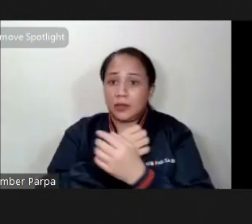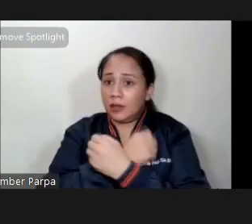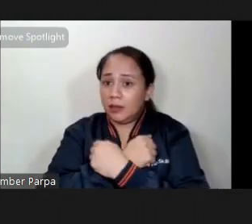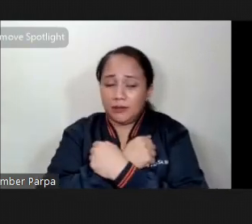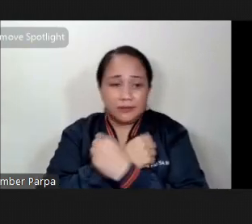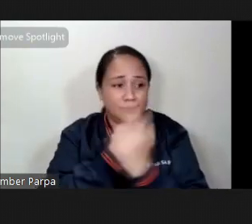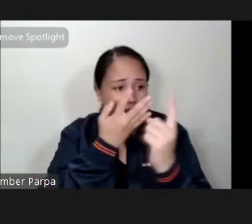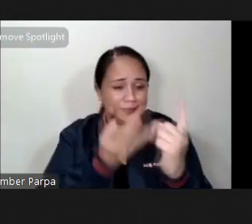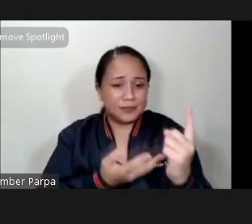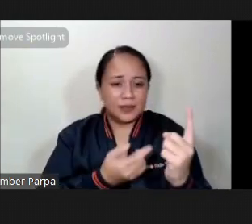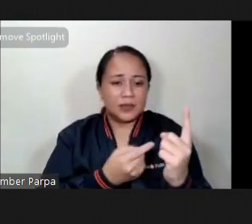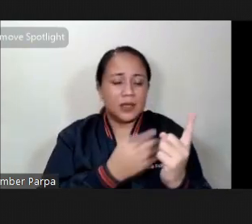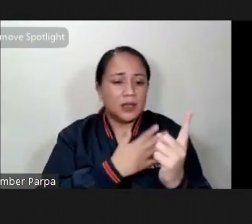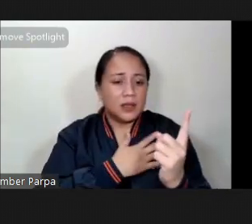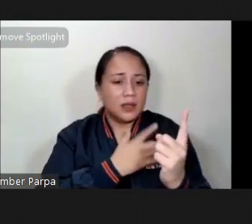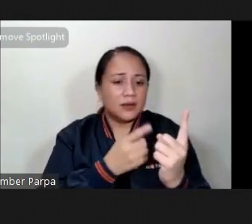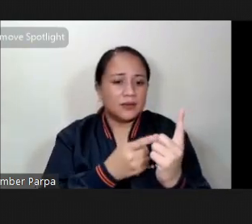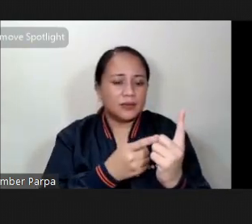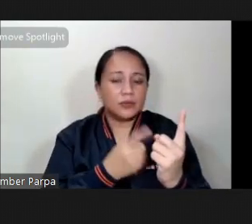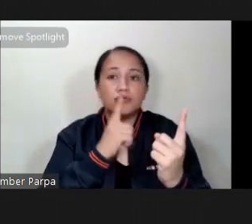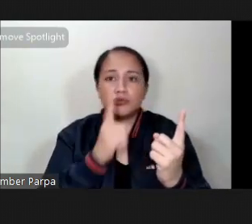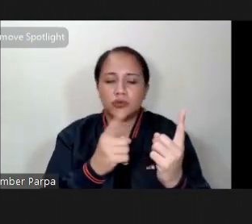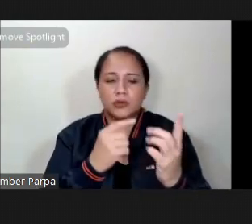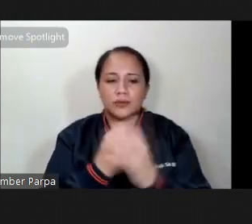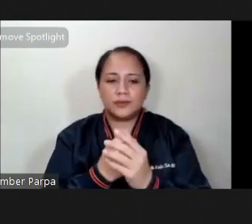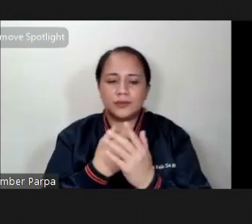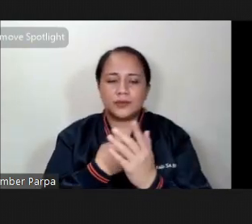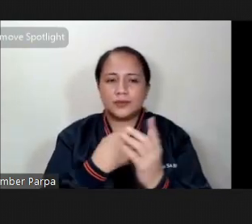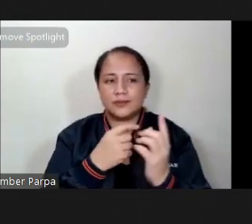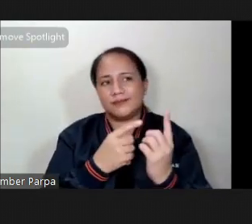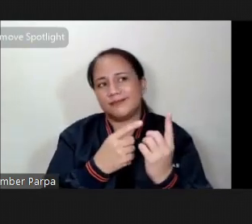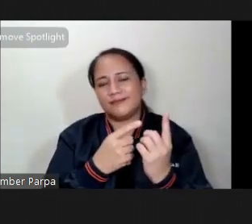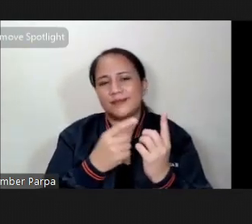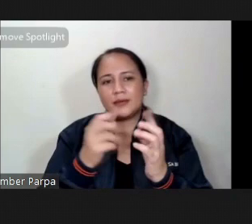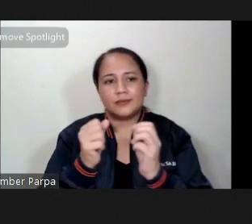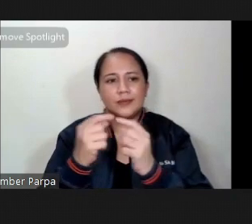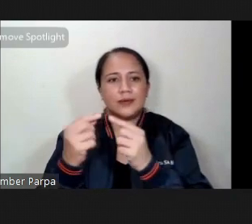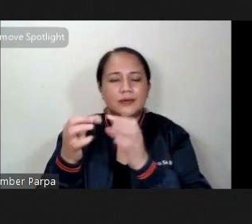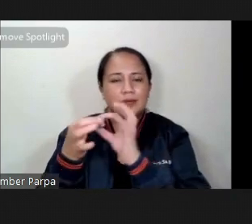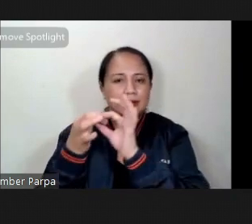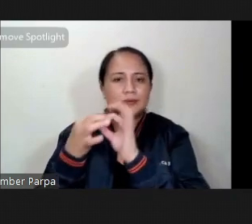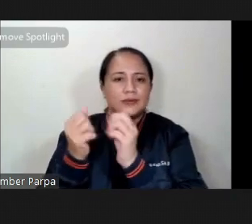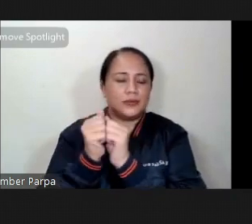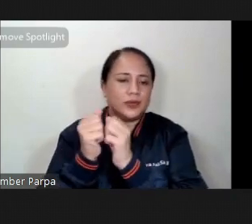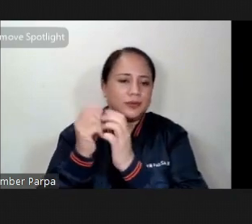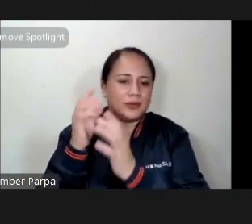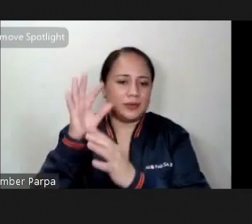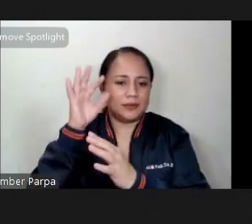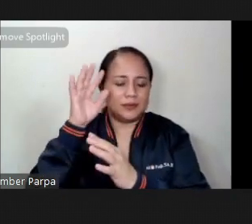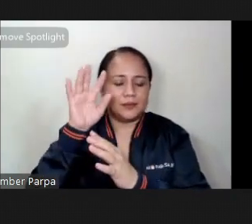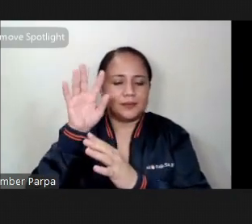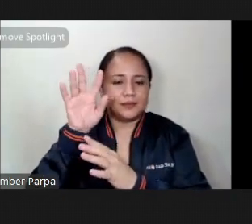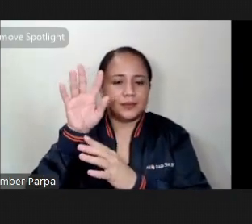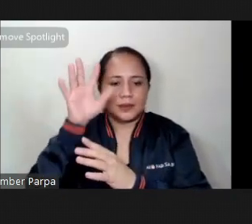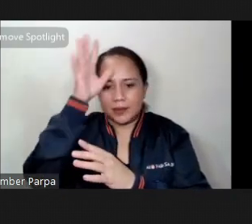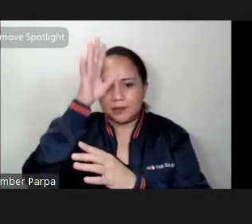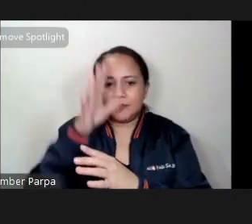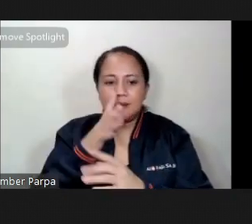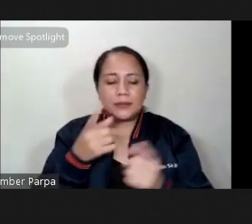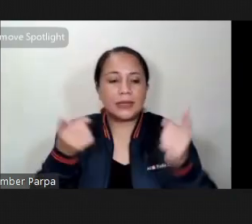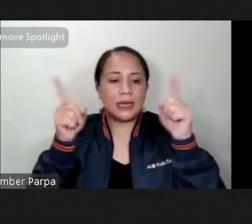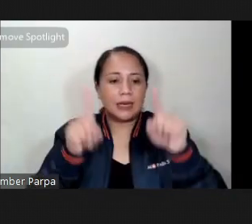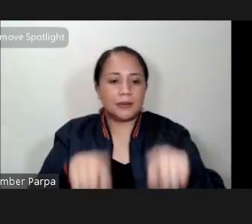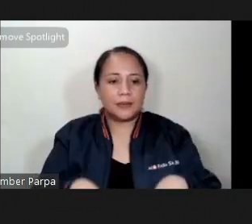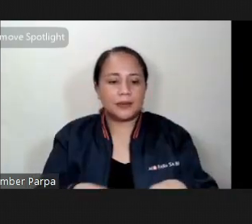that so-called love took a toll in the relationship with my parents. An incident happened. They met